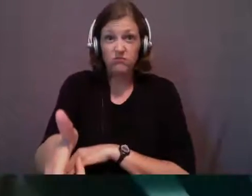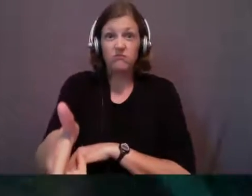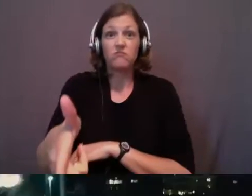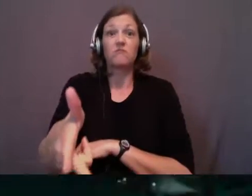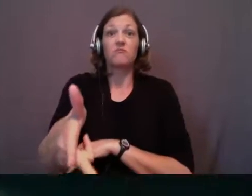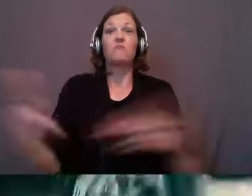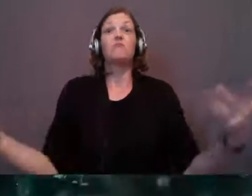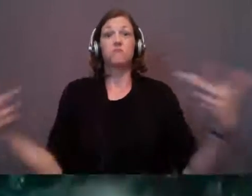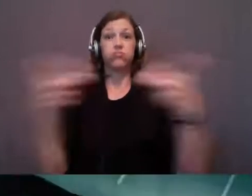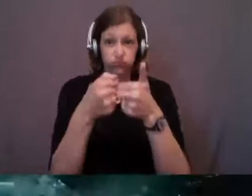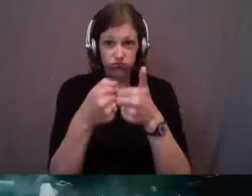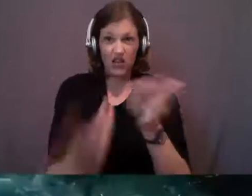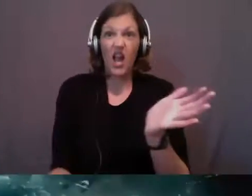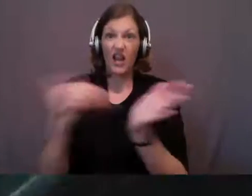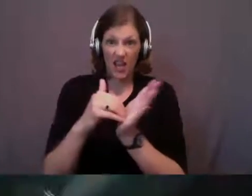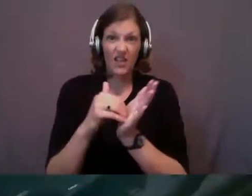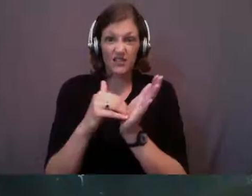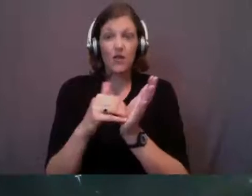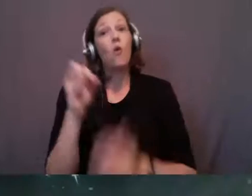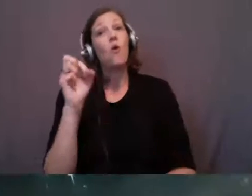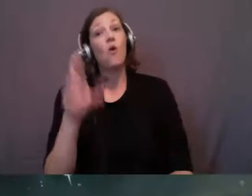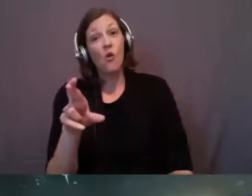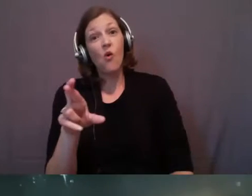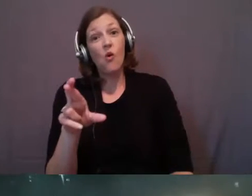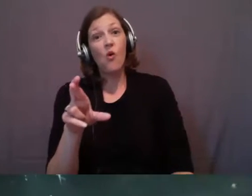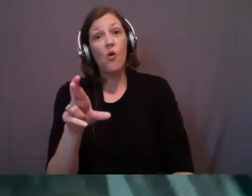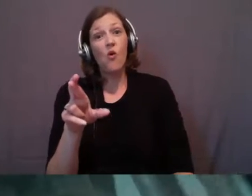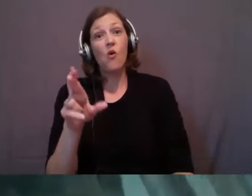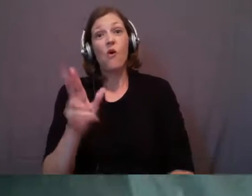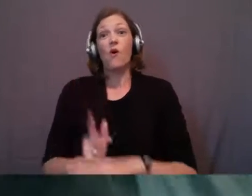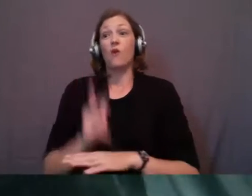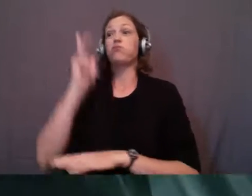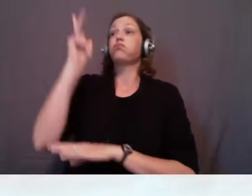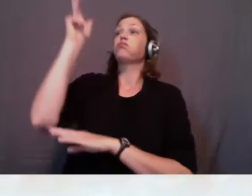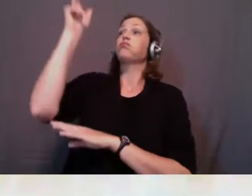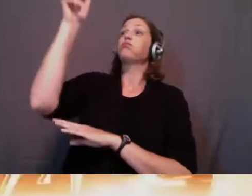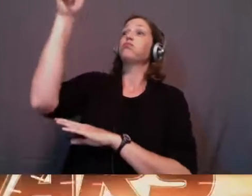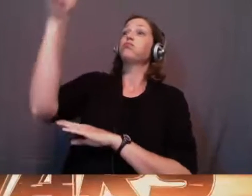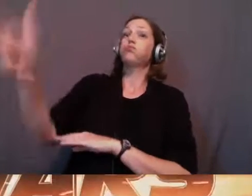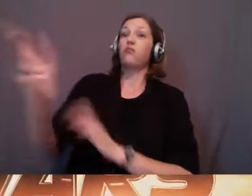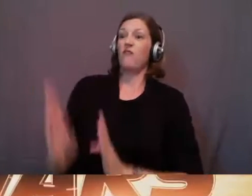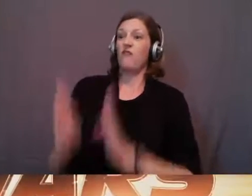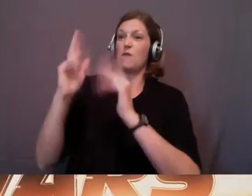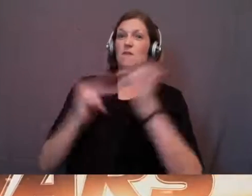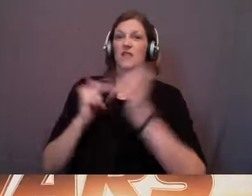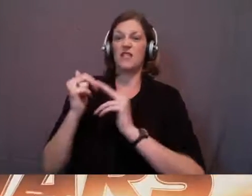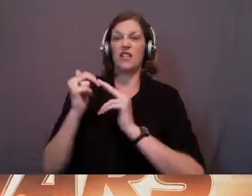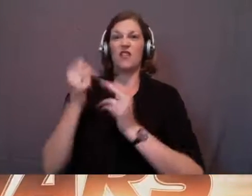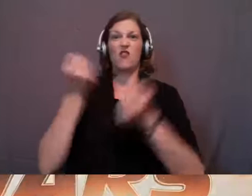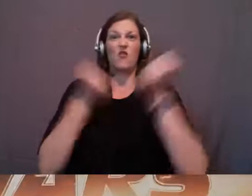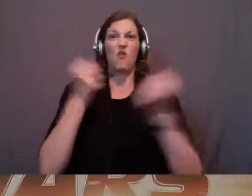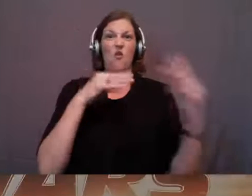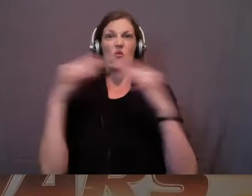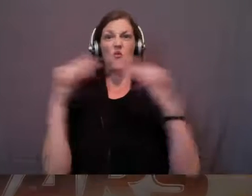headfirst into a car again, or driving headfirst off a parking garage. Car Wars, Episode